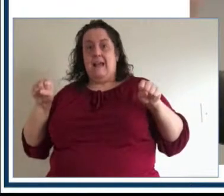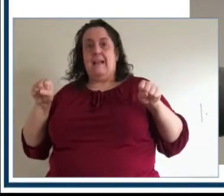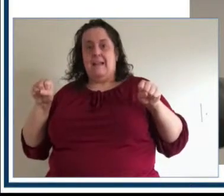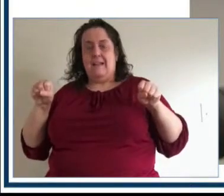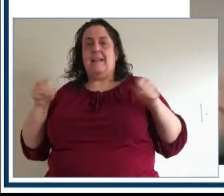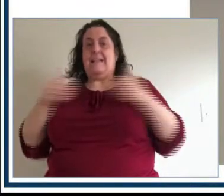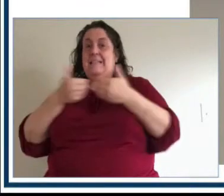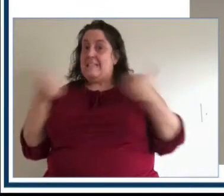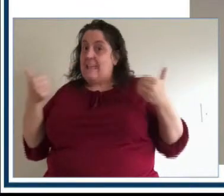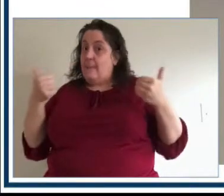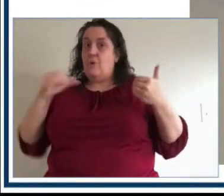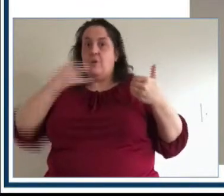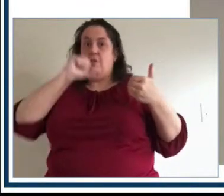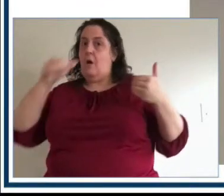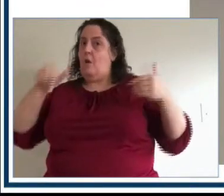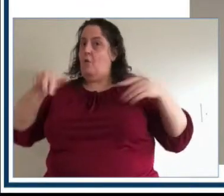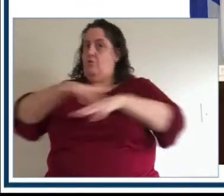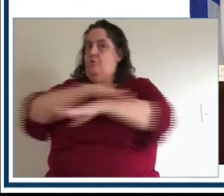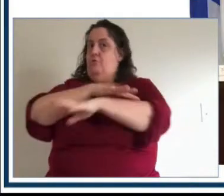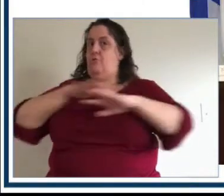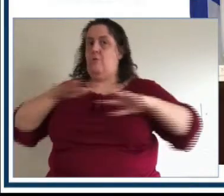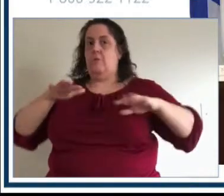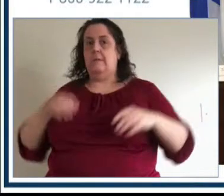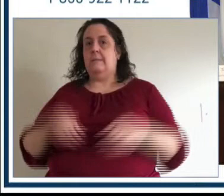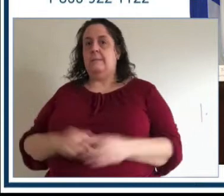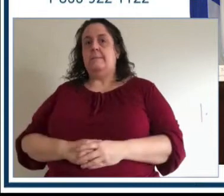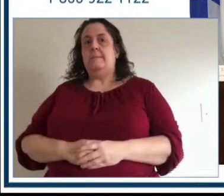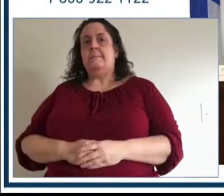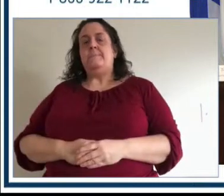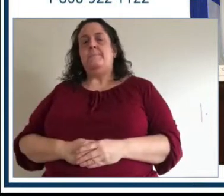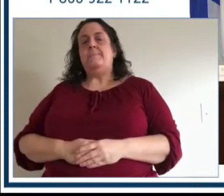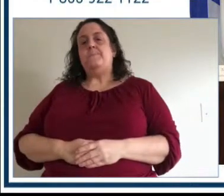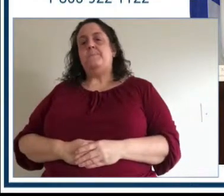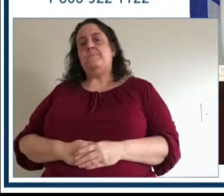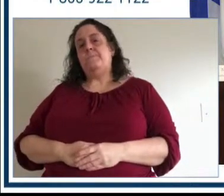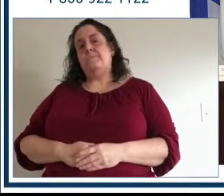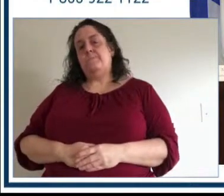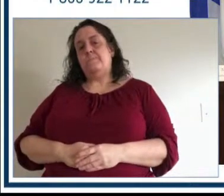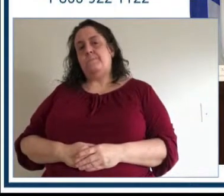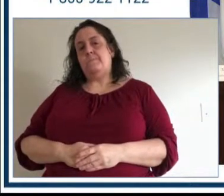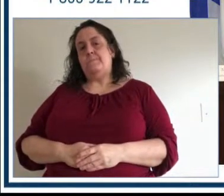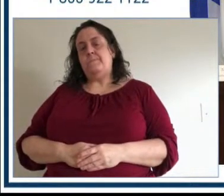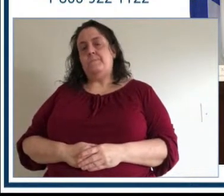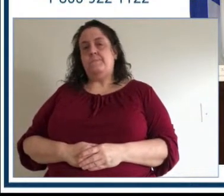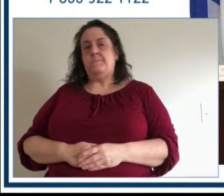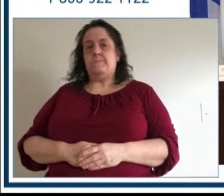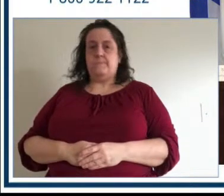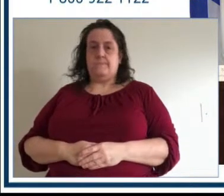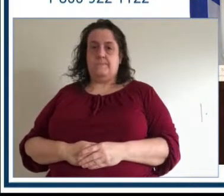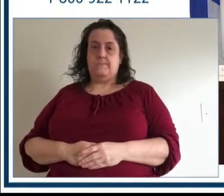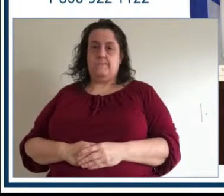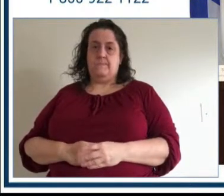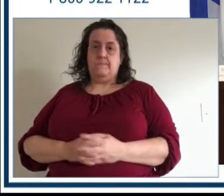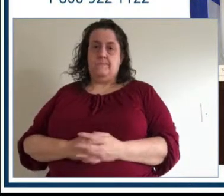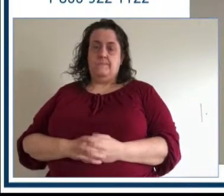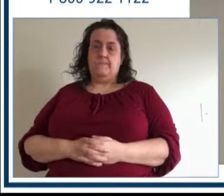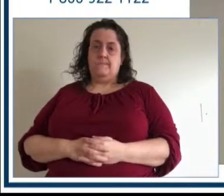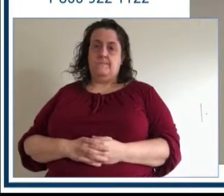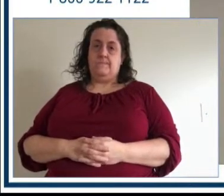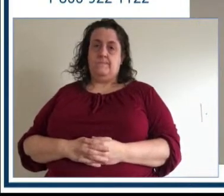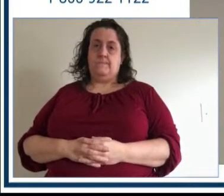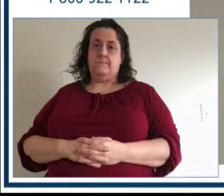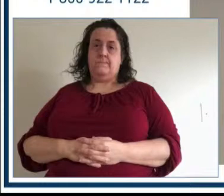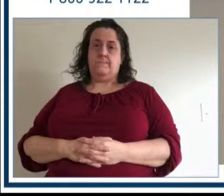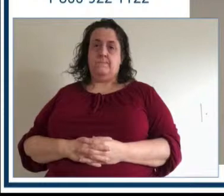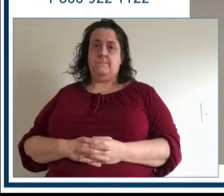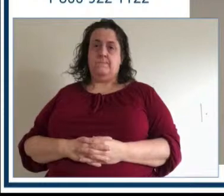other groups. Do they have to resubmit a plan, or the plans they've already got? They have plans. The community cultures and heritage in there was